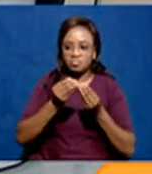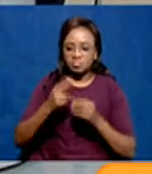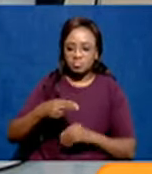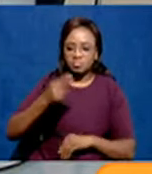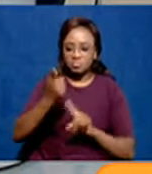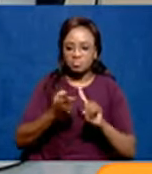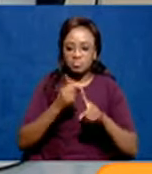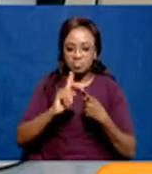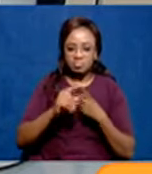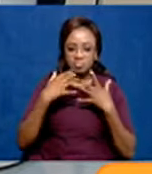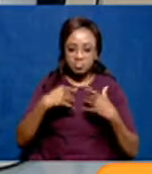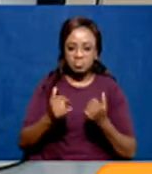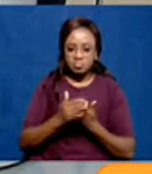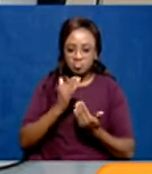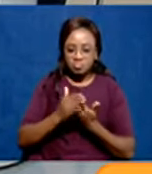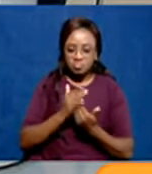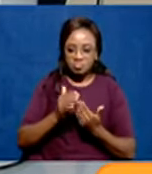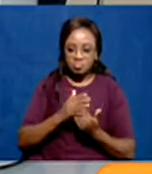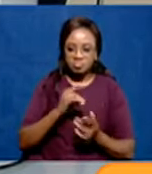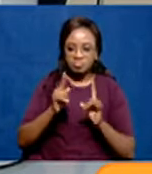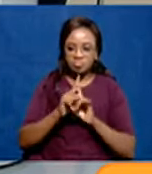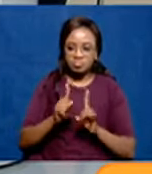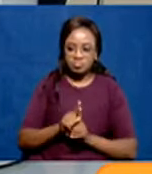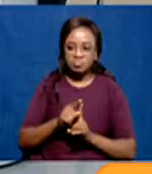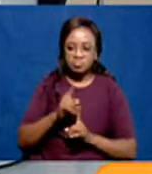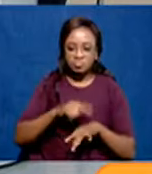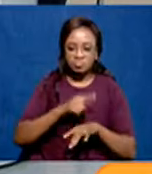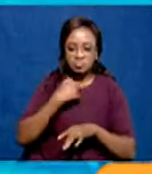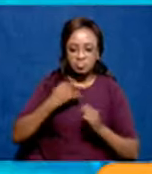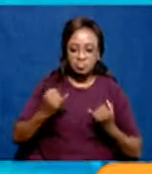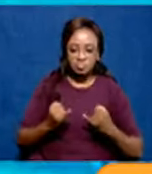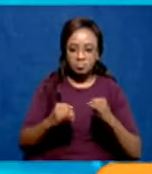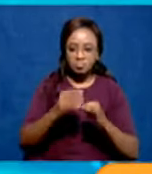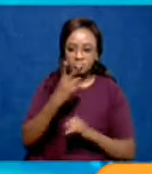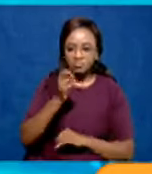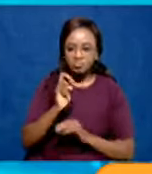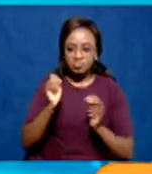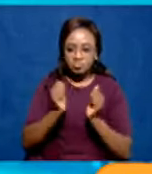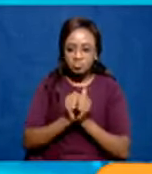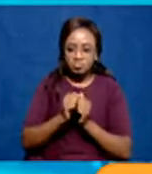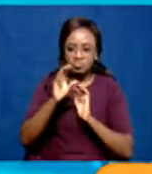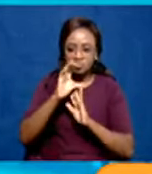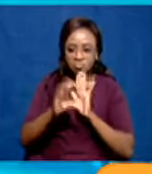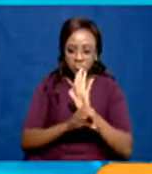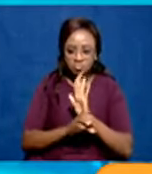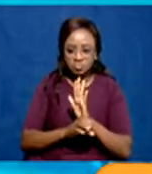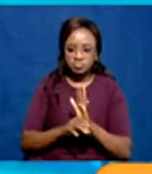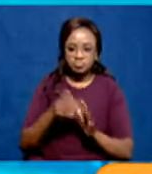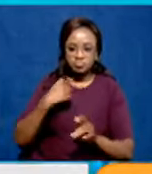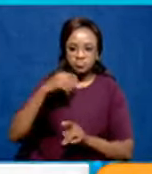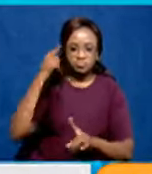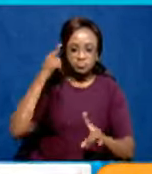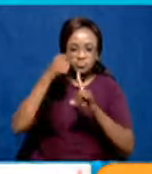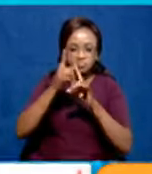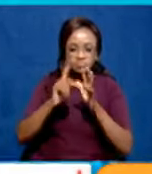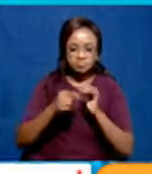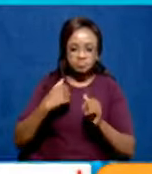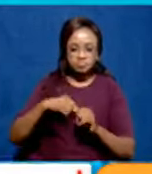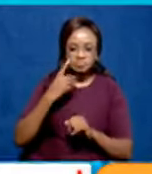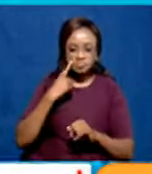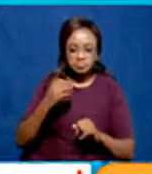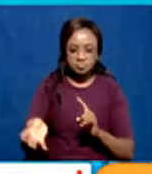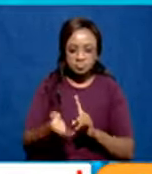care to its citizens, which is a constitutional right since we enacted the 2010 Constitution. In addition to that, there was a realization that